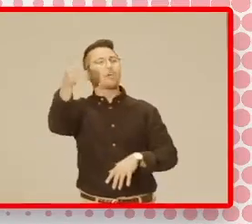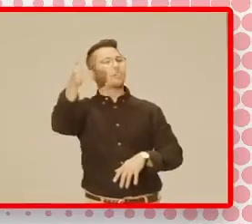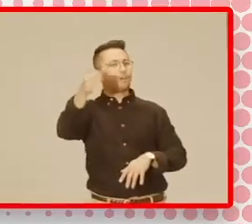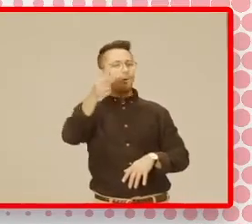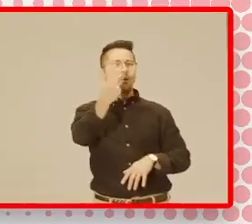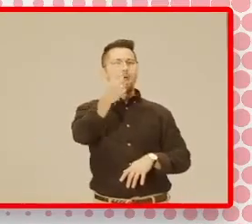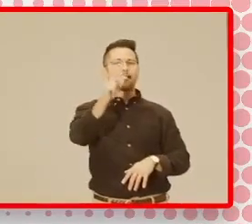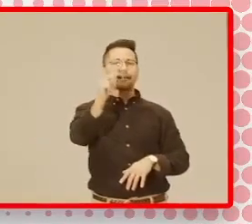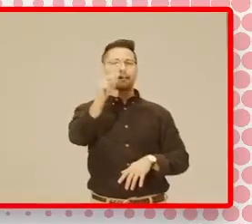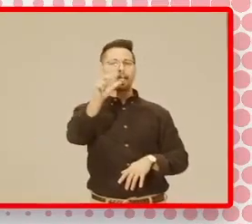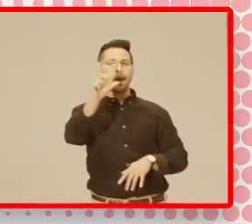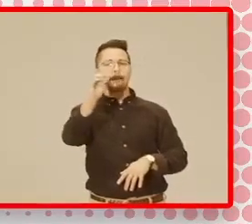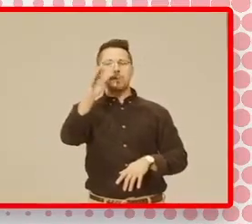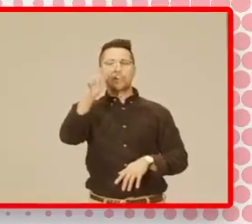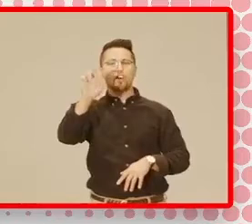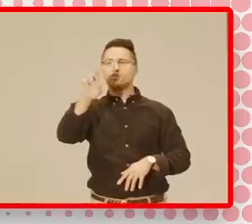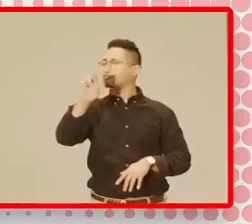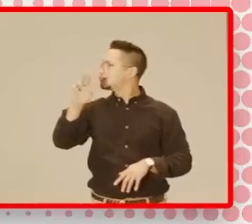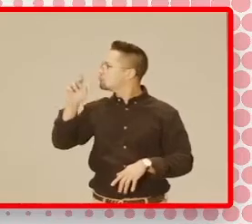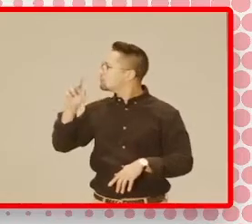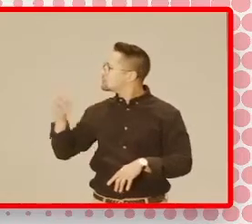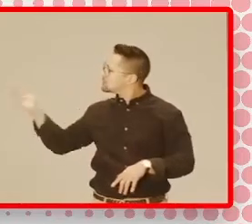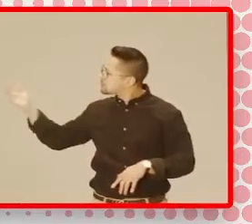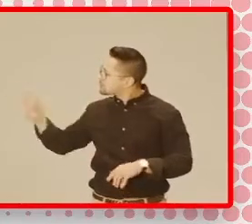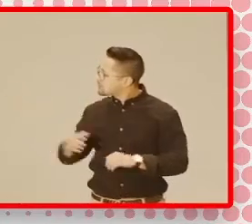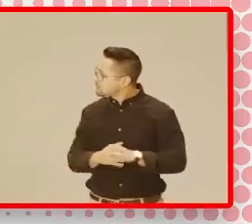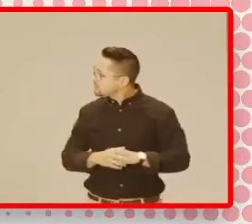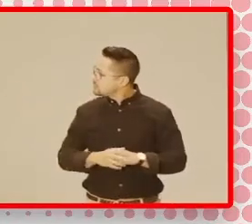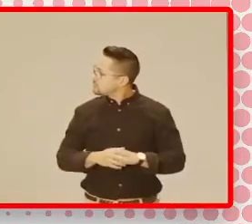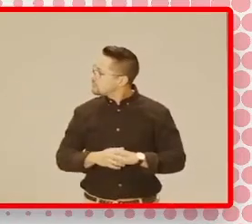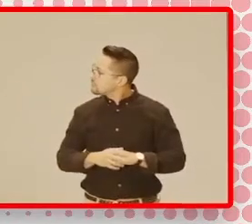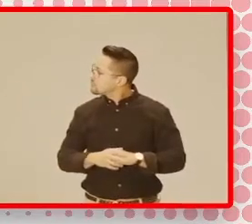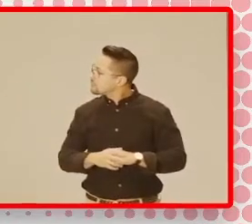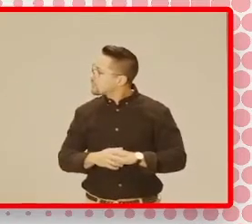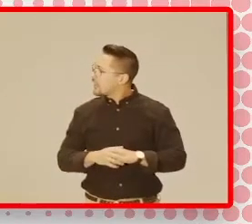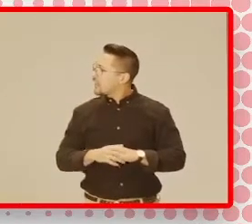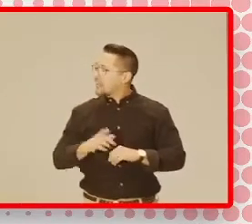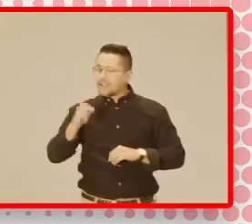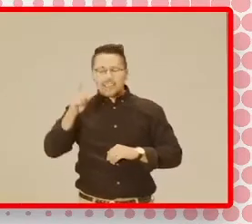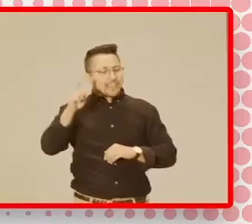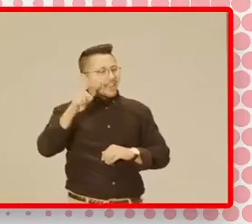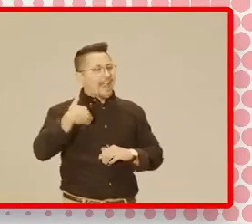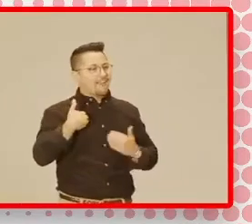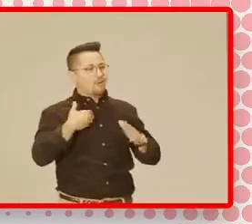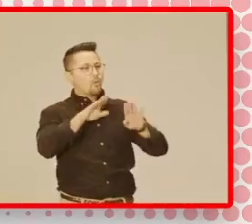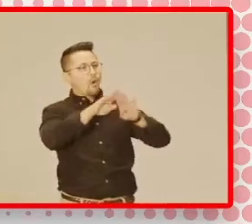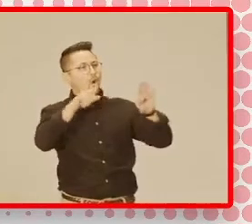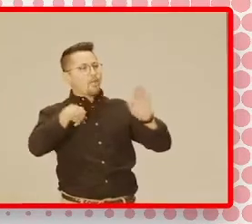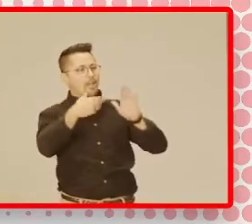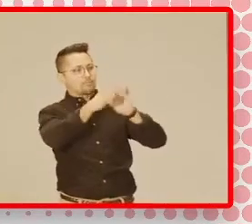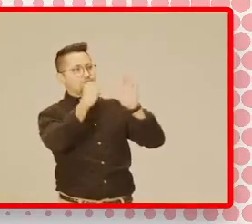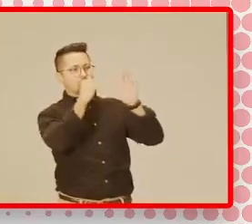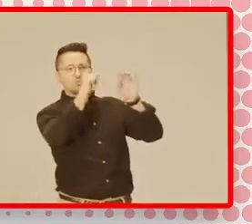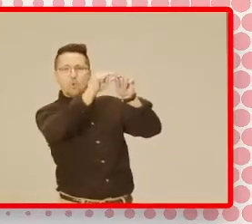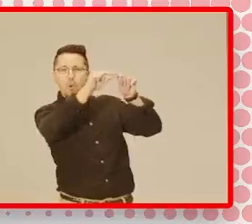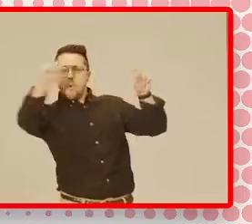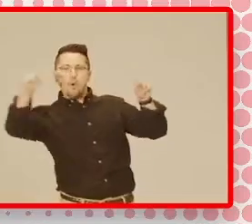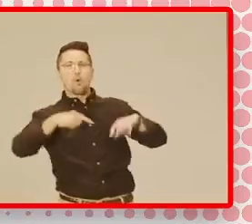wrote on the wall, we have a picture of it that says Chris World Champ. And at that point I looked at him and I said, why not? Why